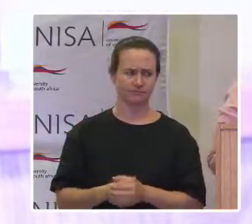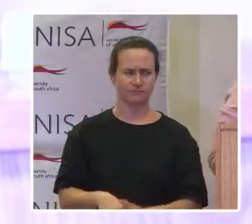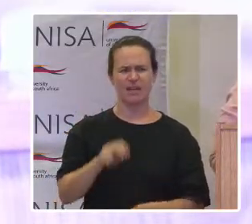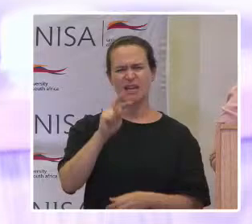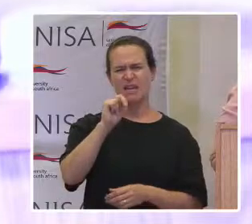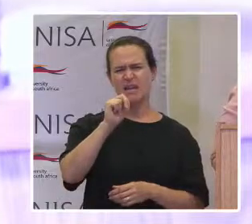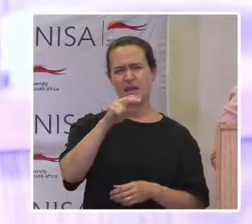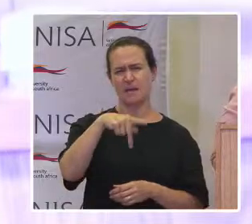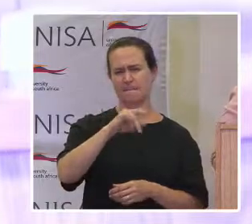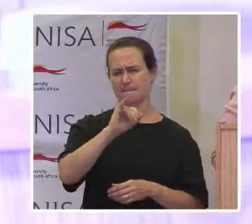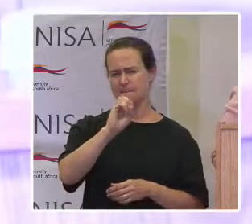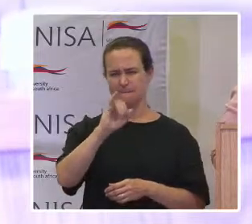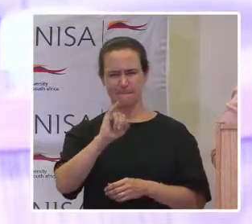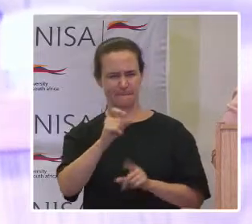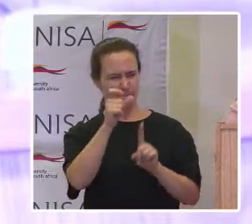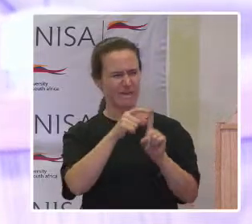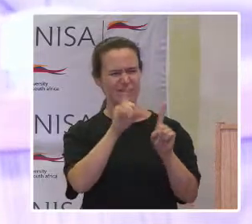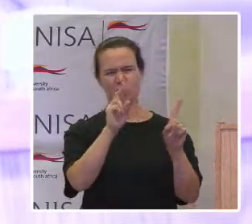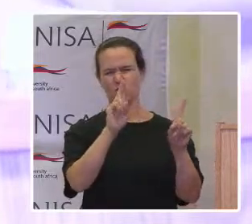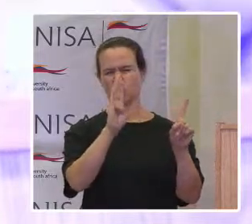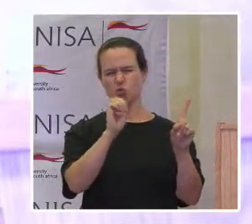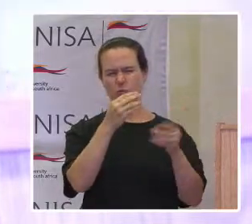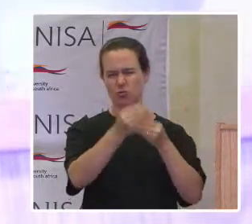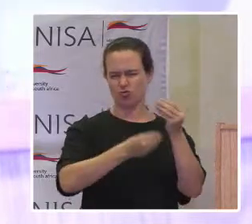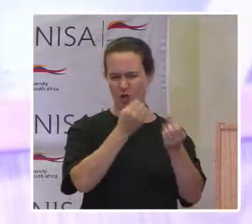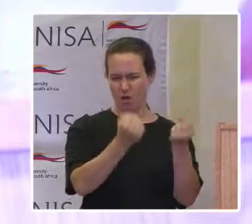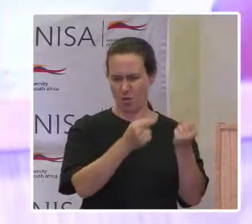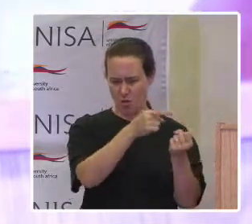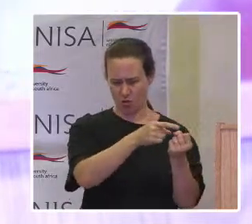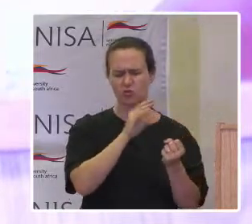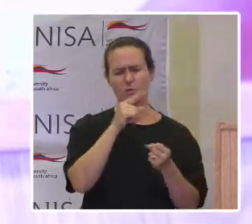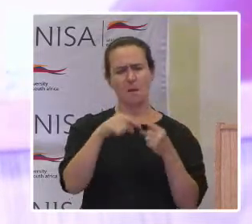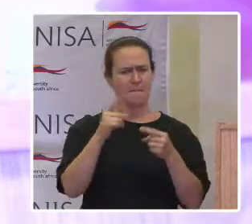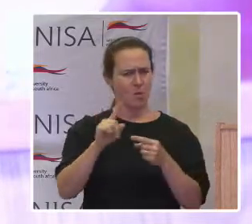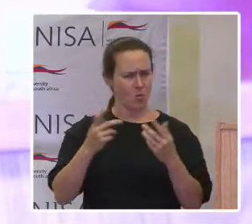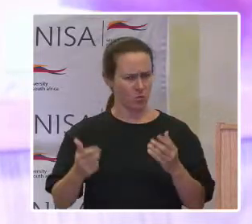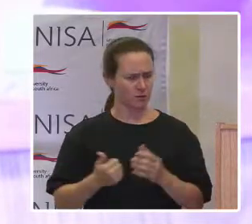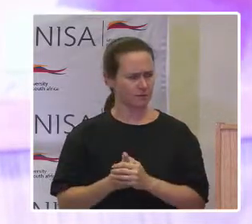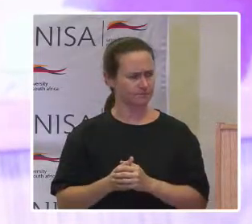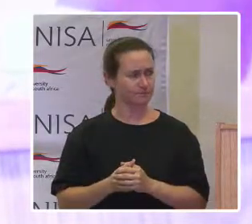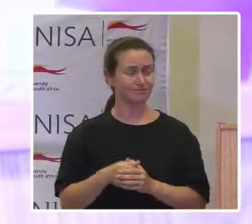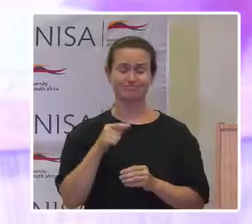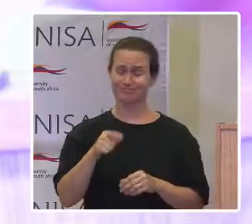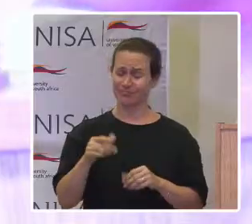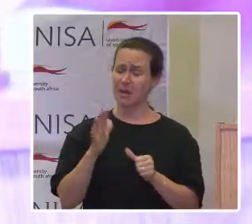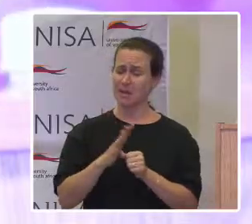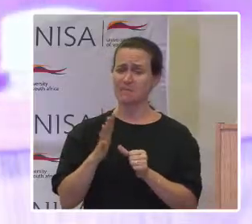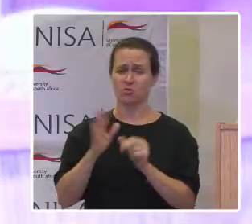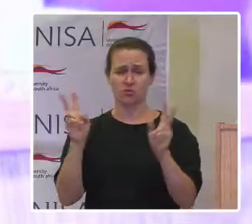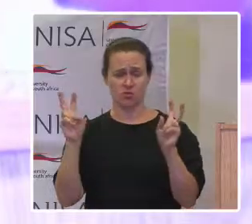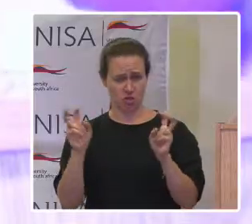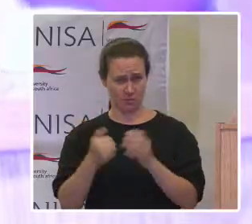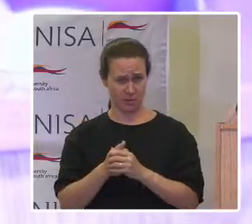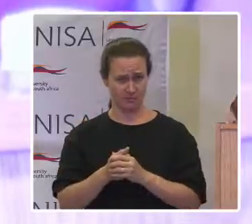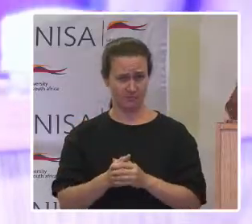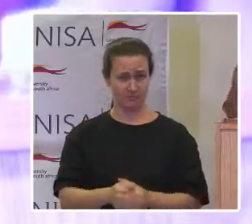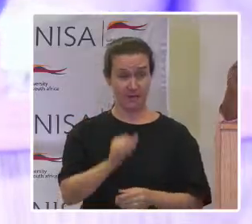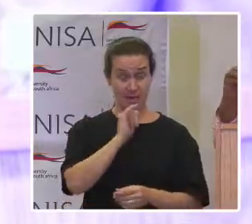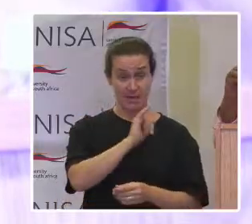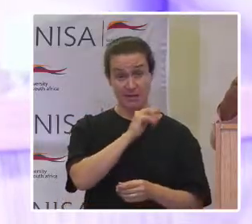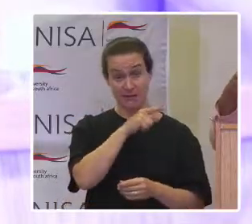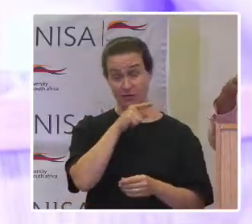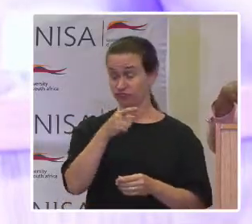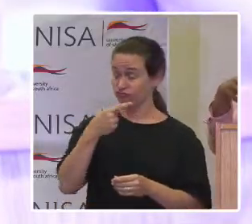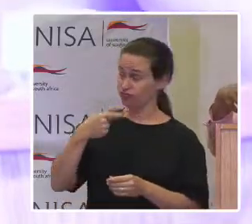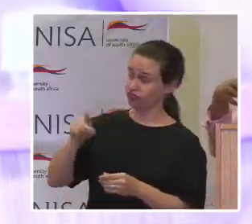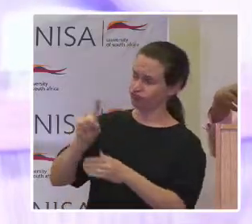Mpisi from the Dube Trade Port who touched on the very important topic to say that if you go into our